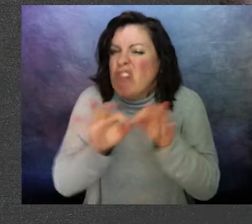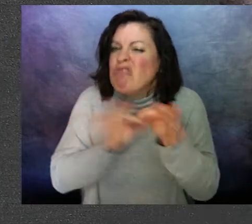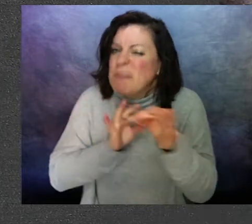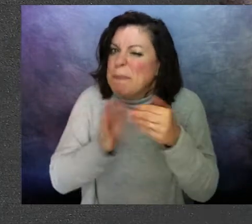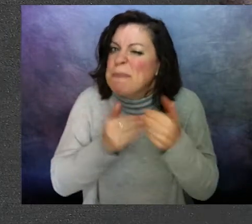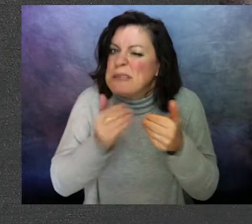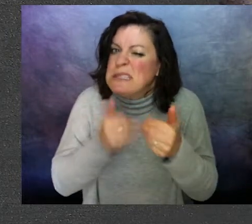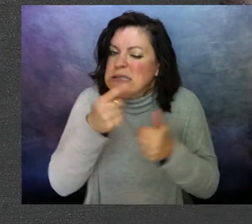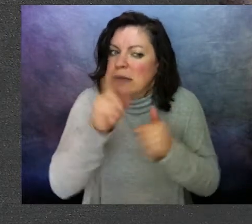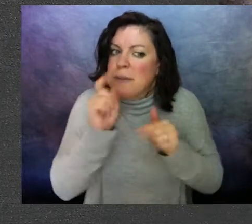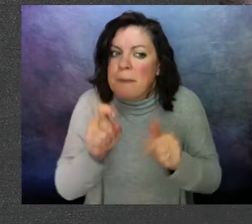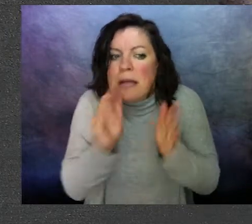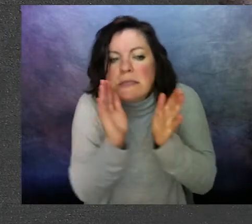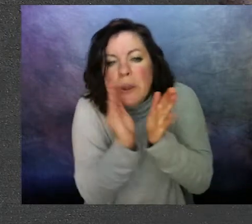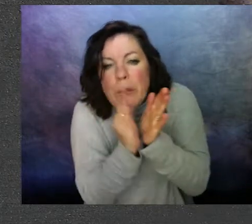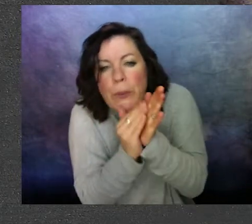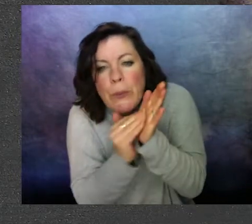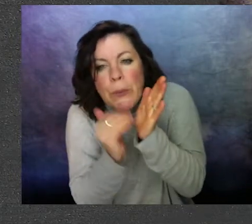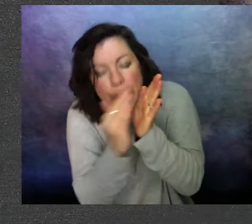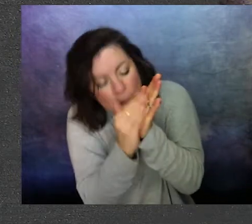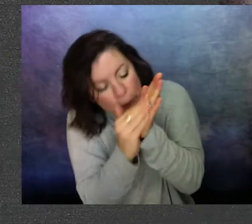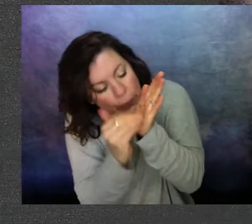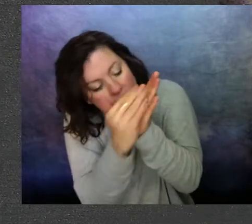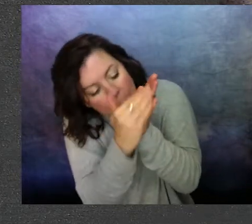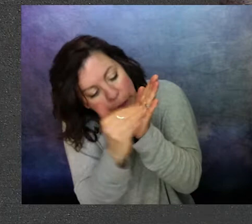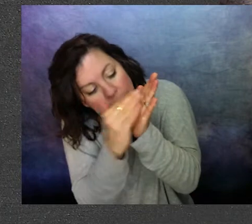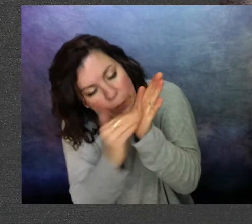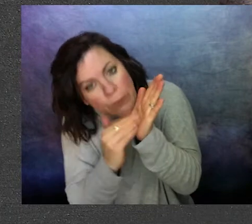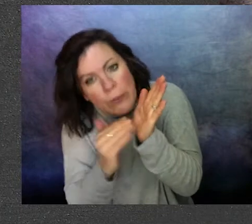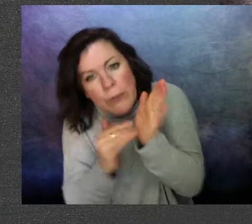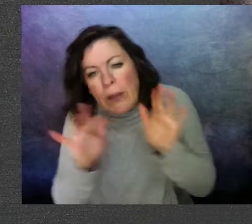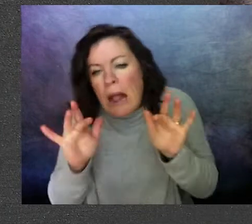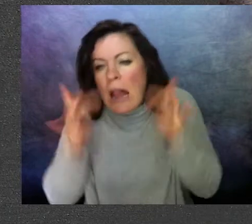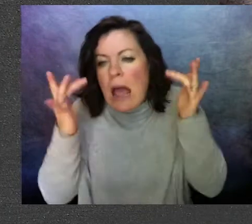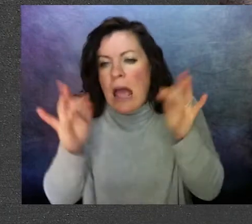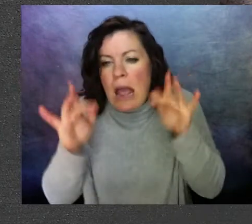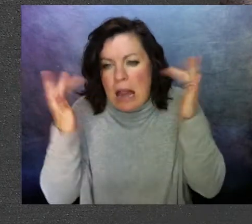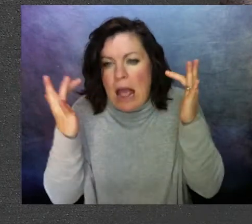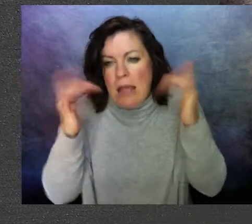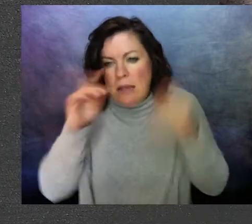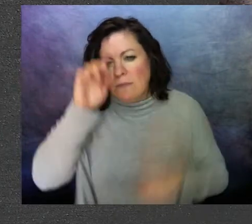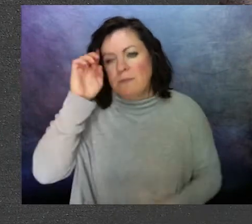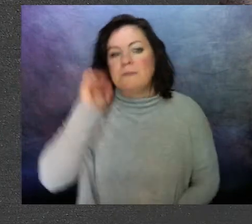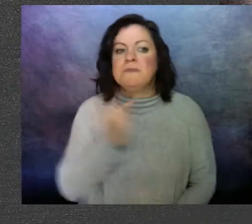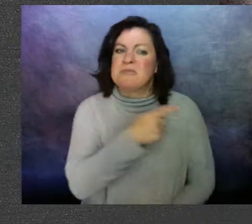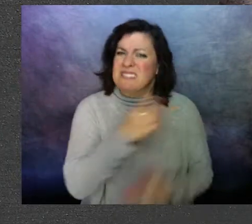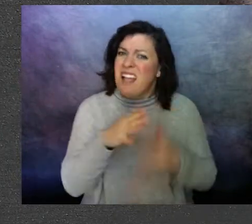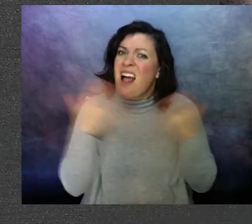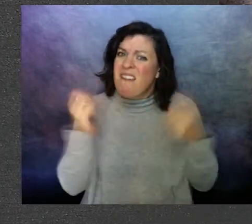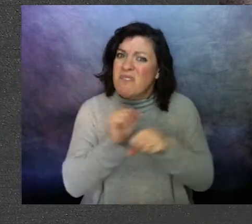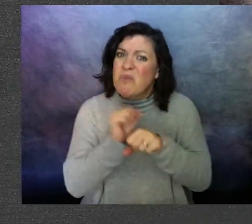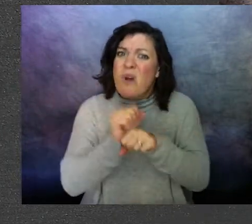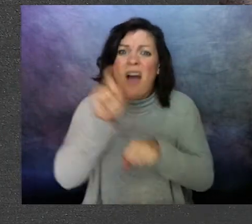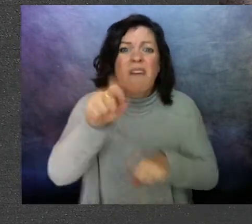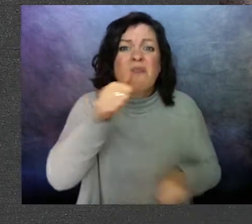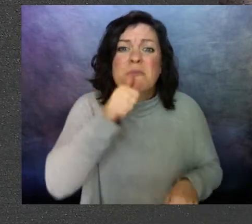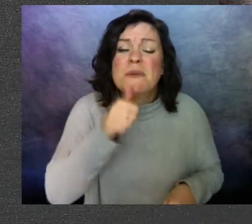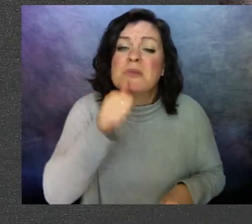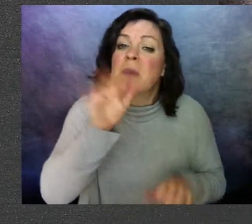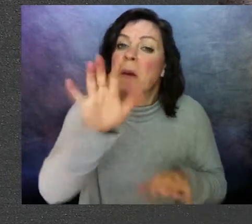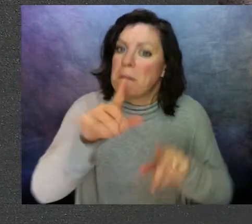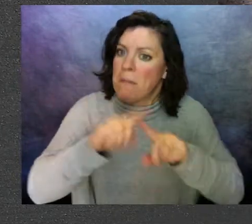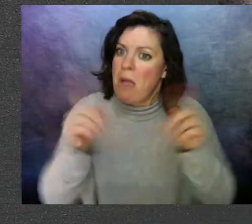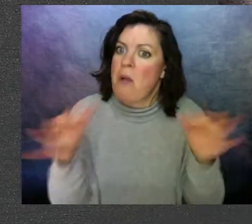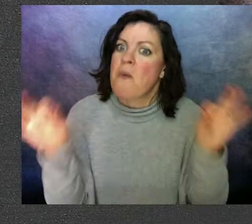gets quite messy, see? But it's well worth it when it's done. So you're gonna actually cover